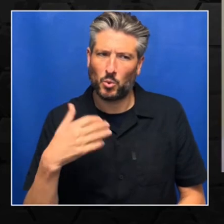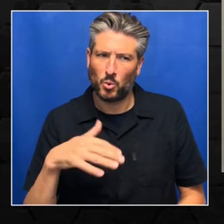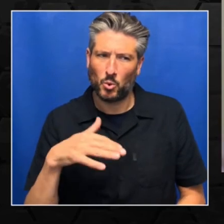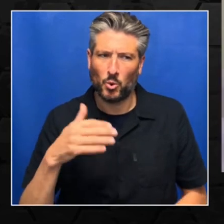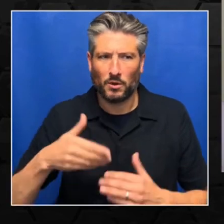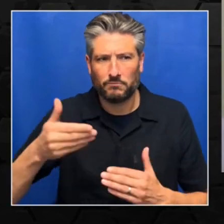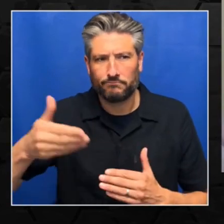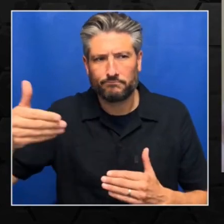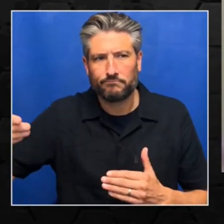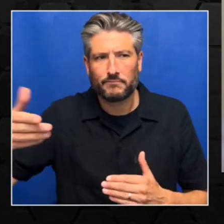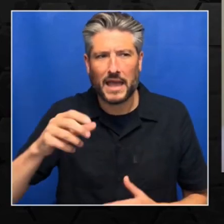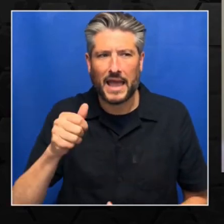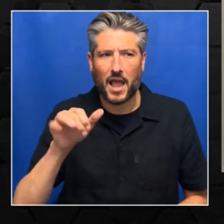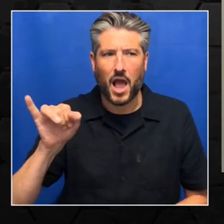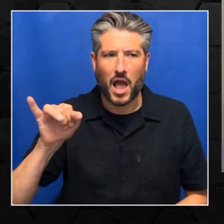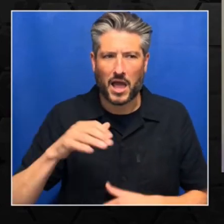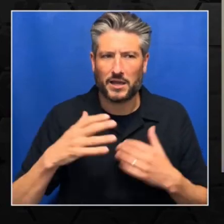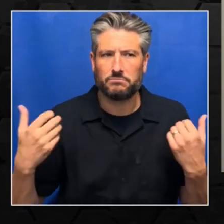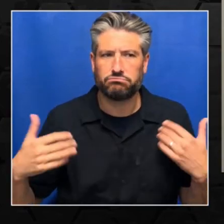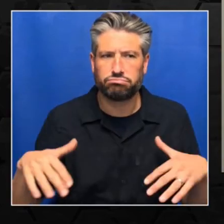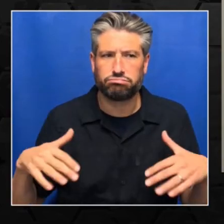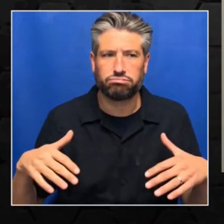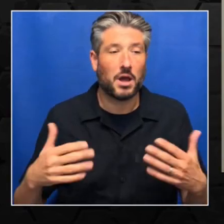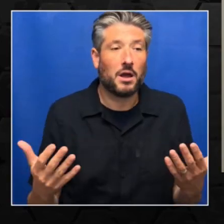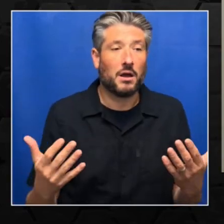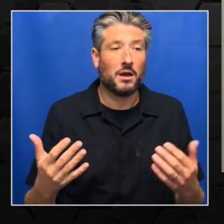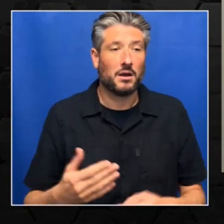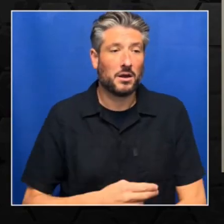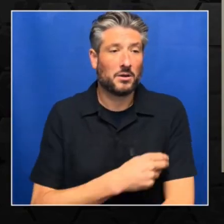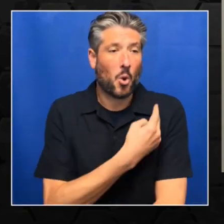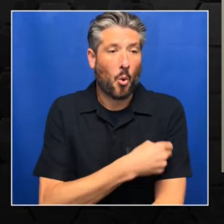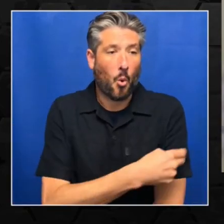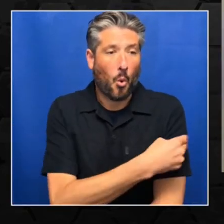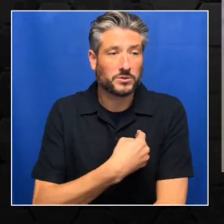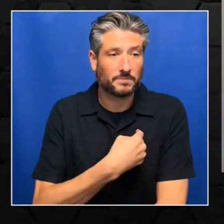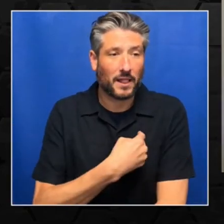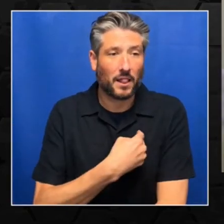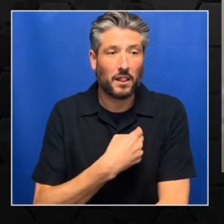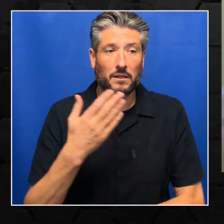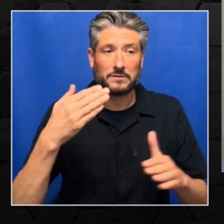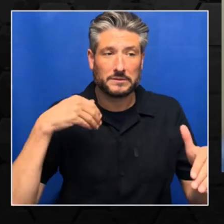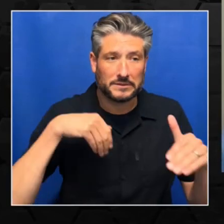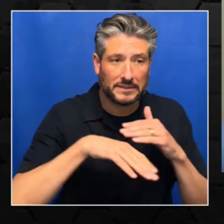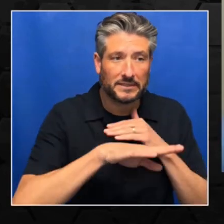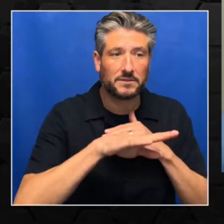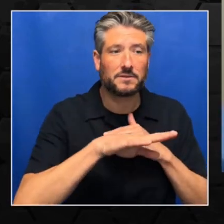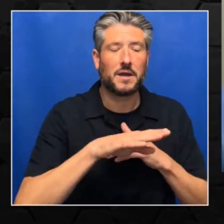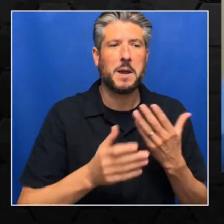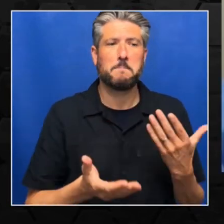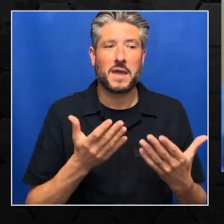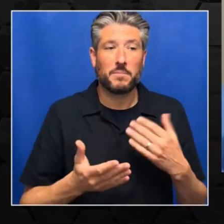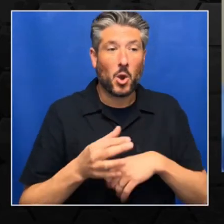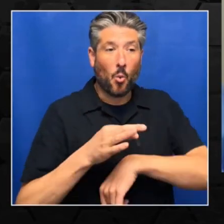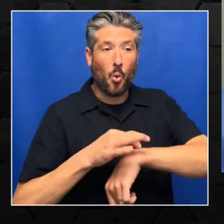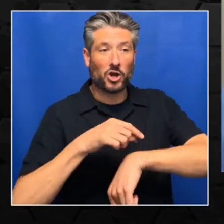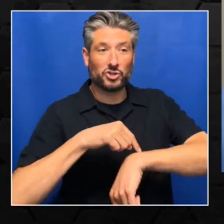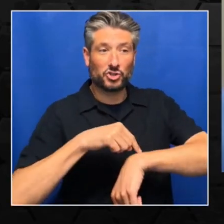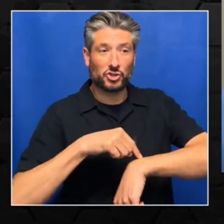more or less, going to the hospital, the first concern would be checking your smartwatch whether your heart rate is low. So that's the way I think things would